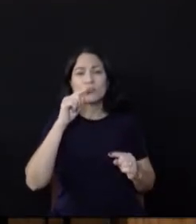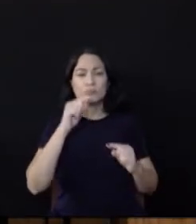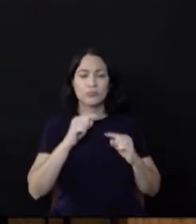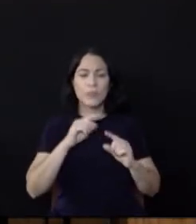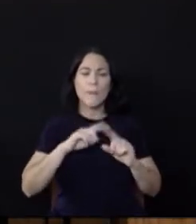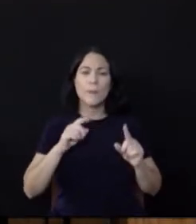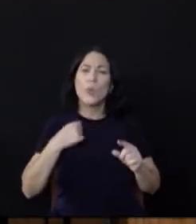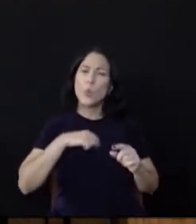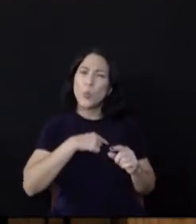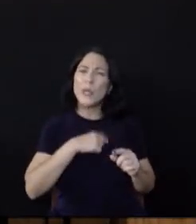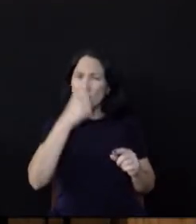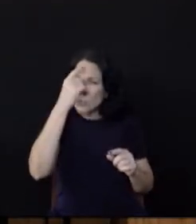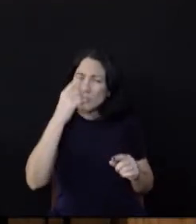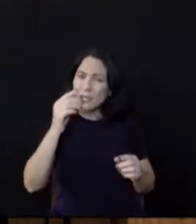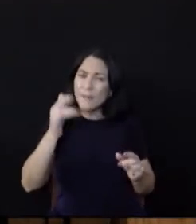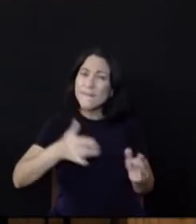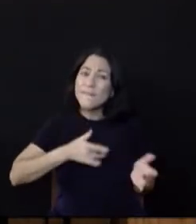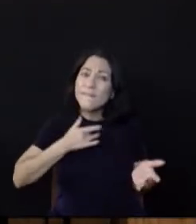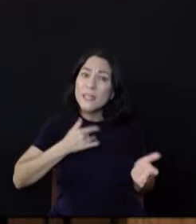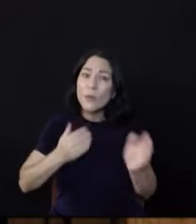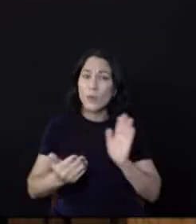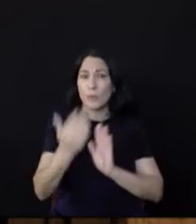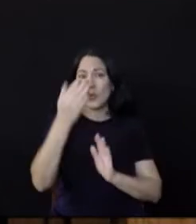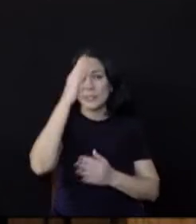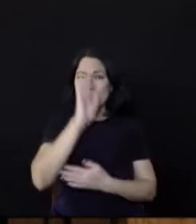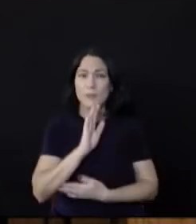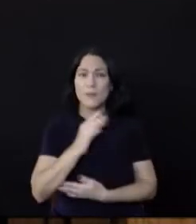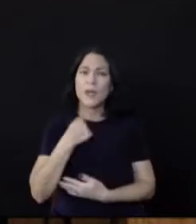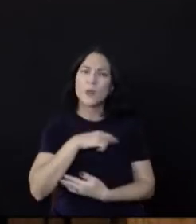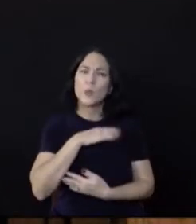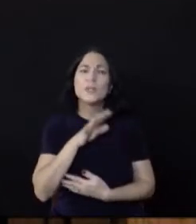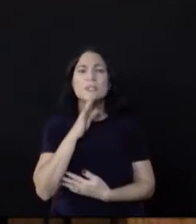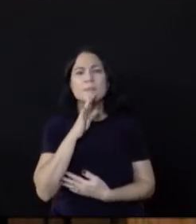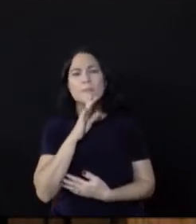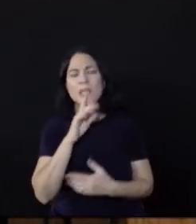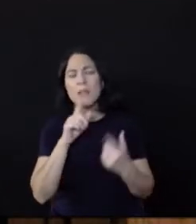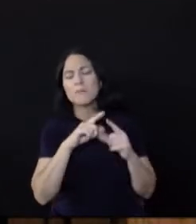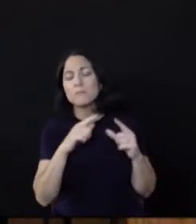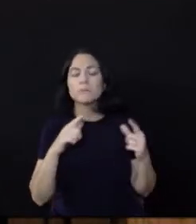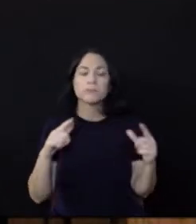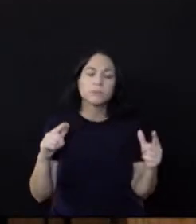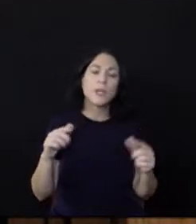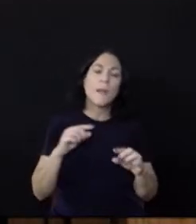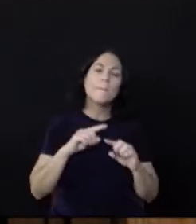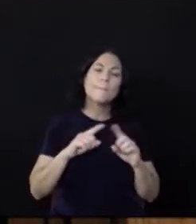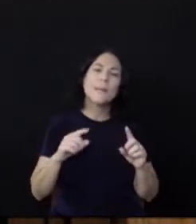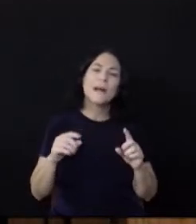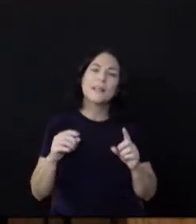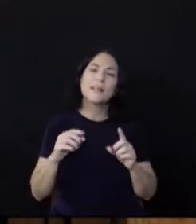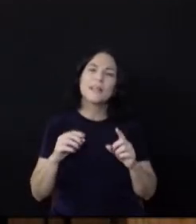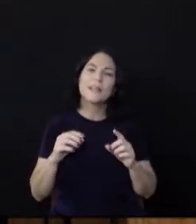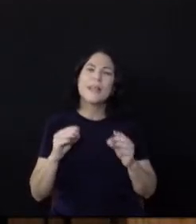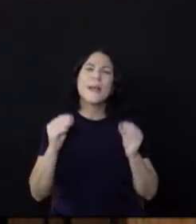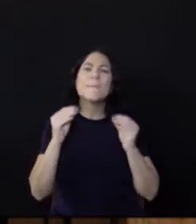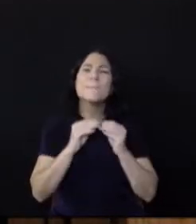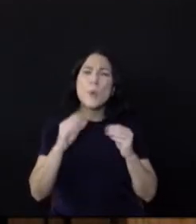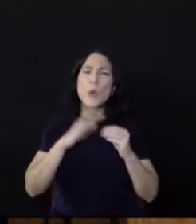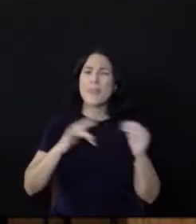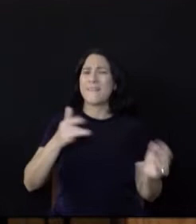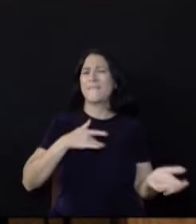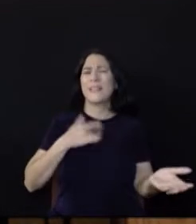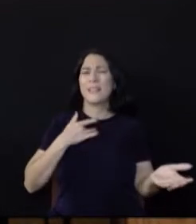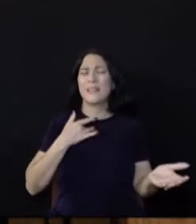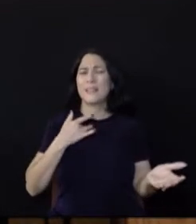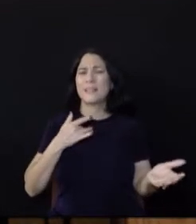to feel the presence of God. Oftentimes we speak in that kind of language, but it goes much deeper than our feelings. It must, it has to.